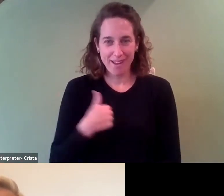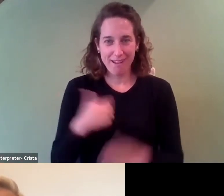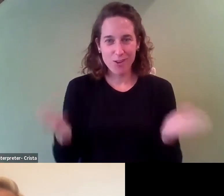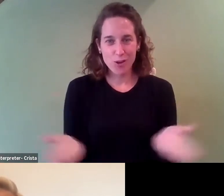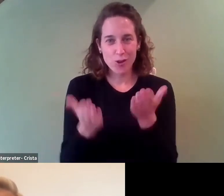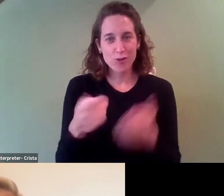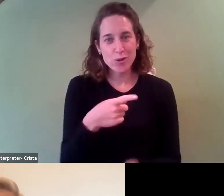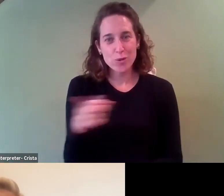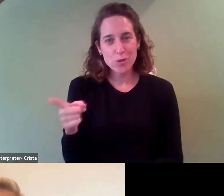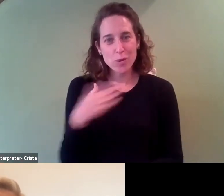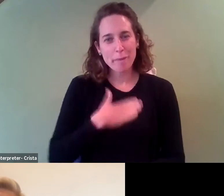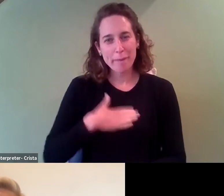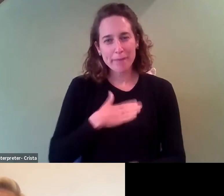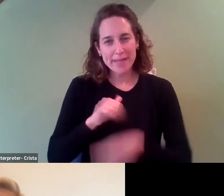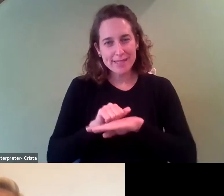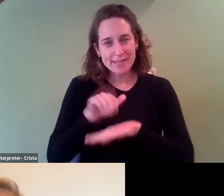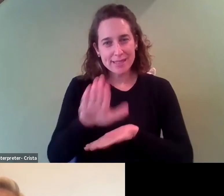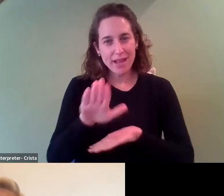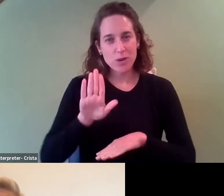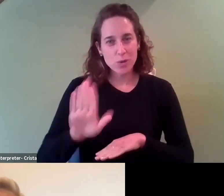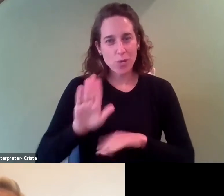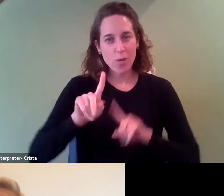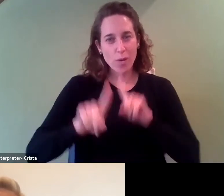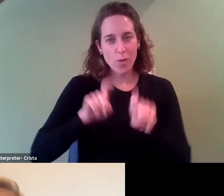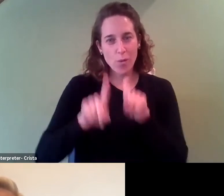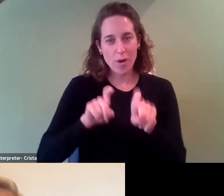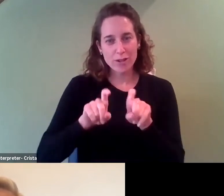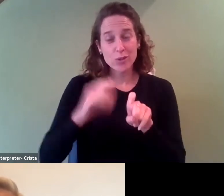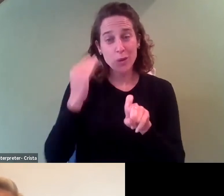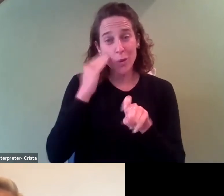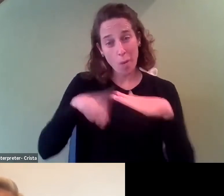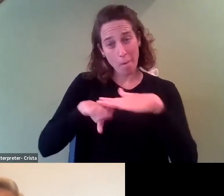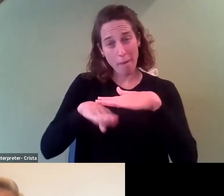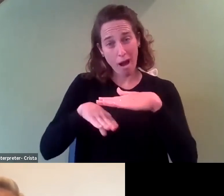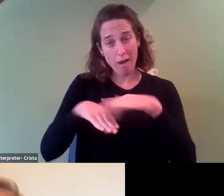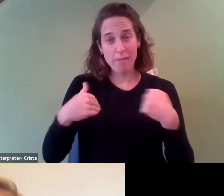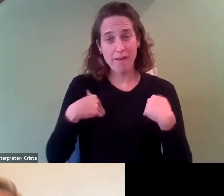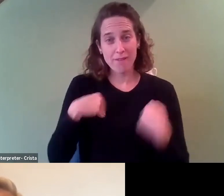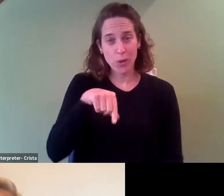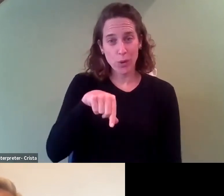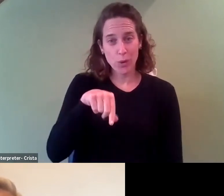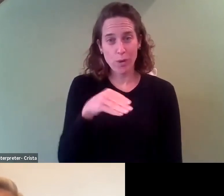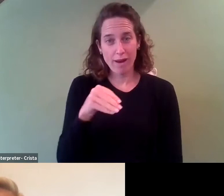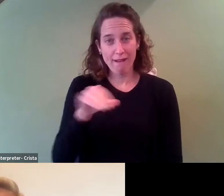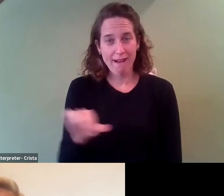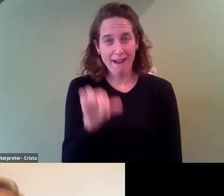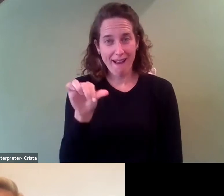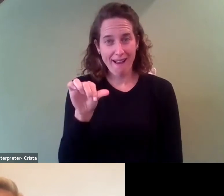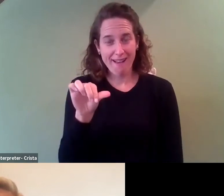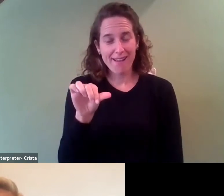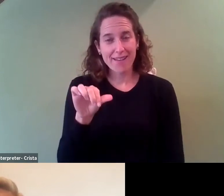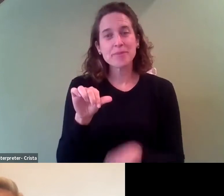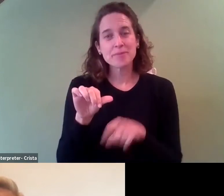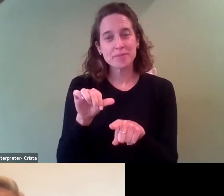time to please send your questions in using the Q&A feature on your